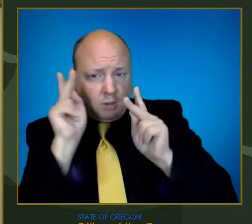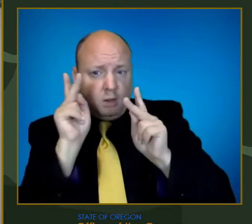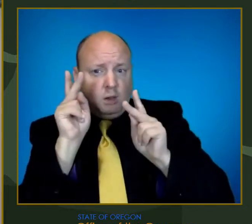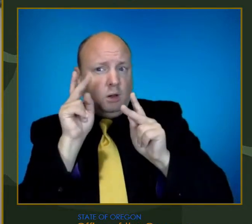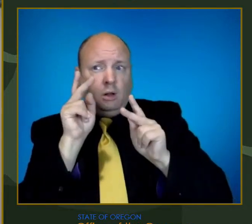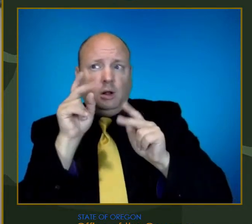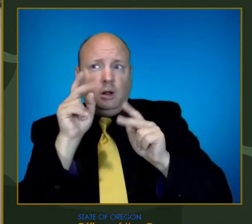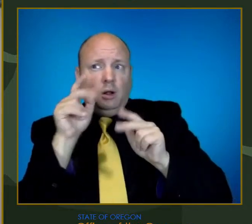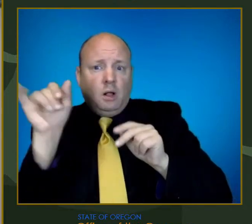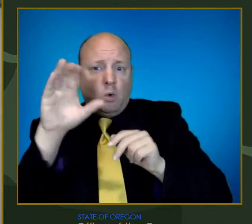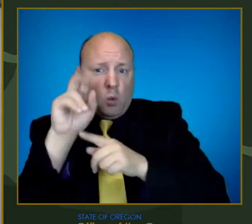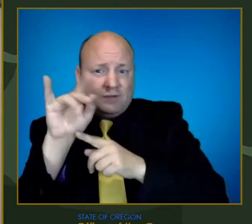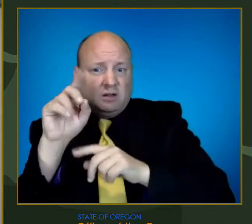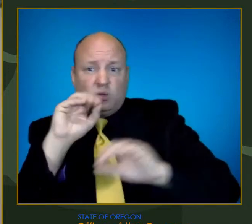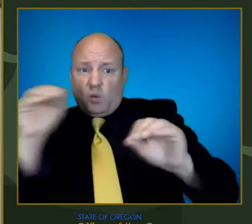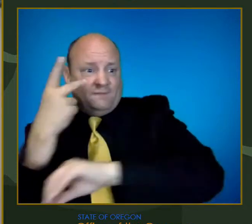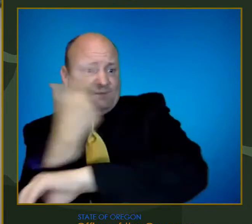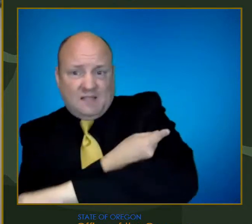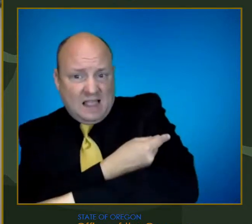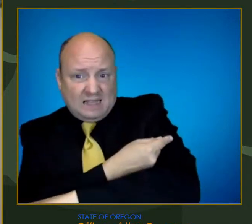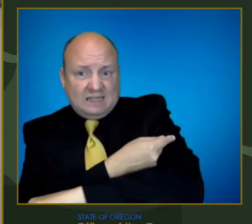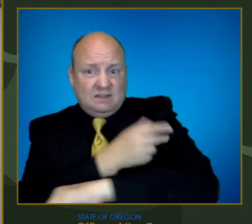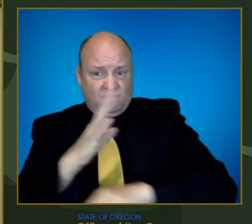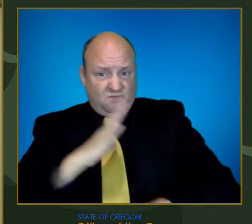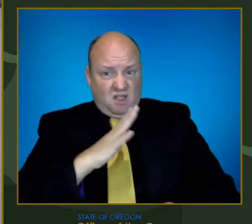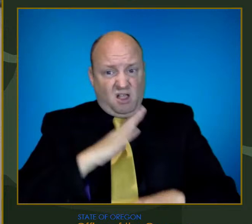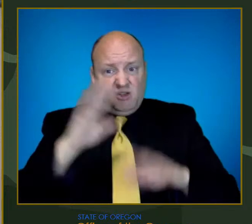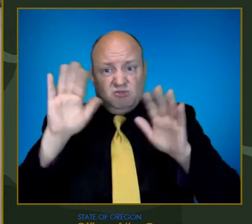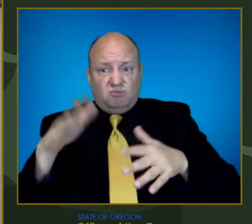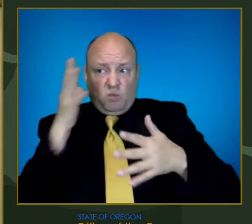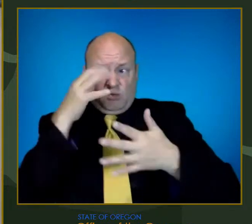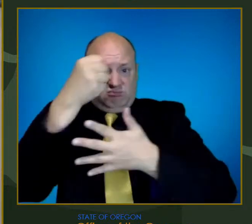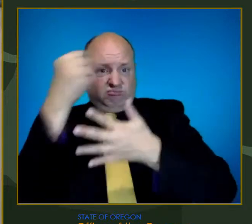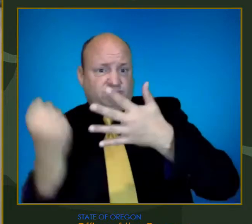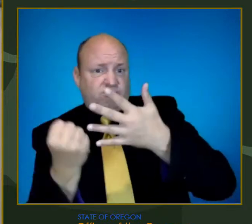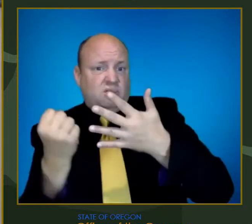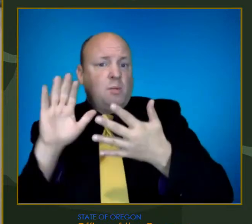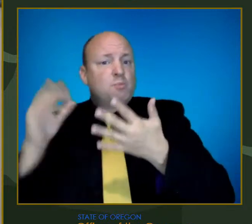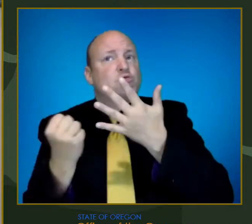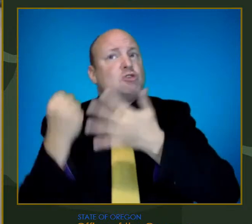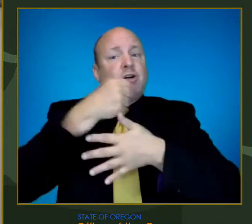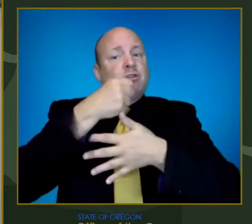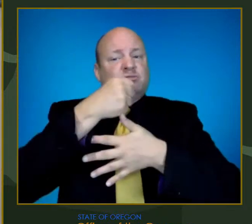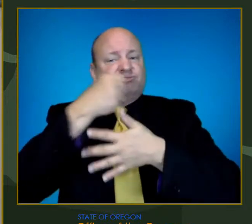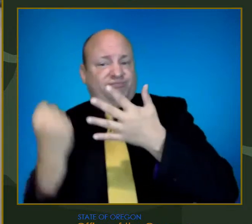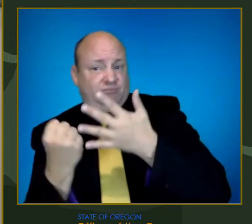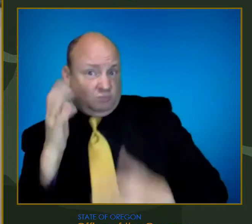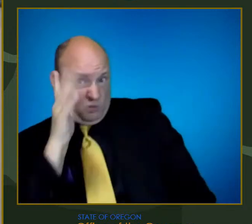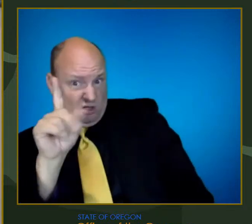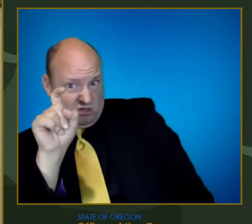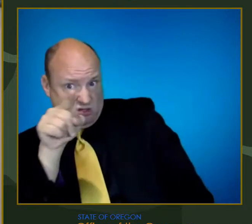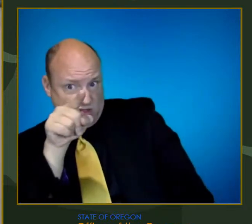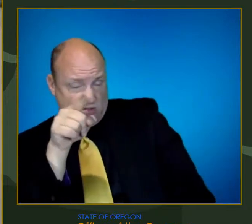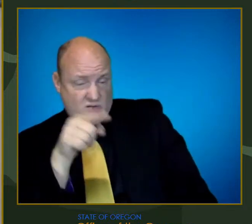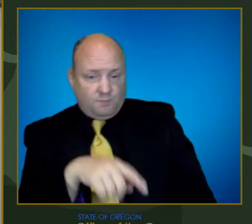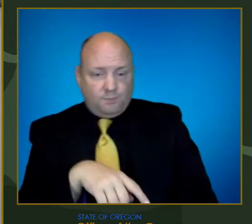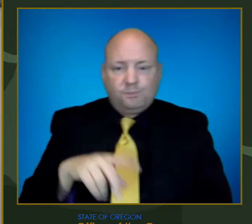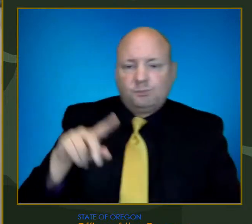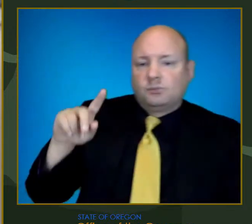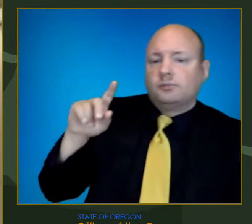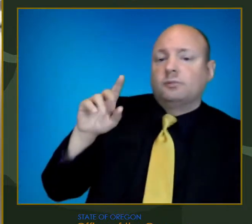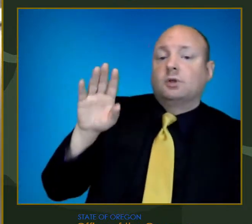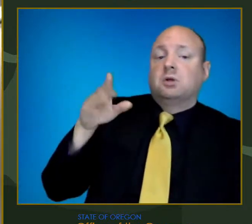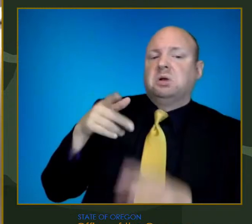with other urgent medical conditions? Dr. Absalon, would you be willing to respond to that question, please? All